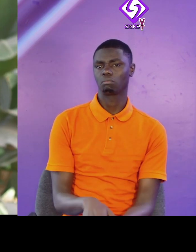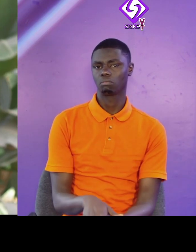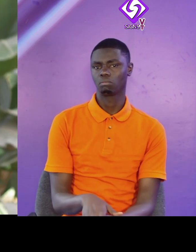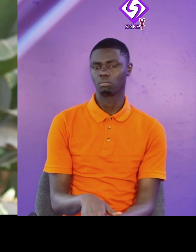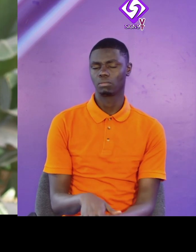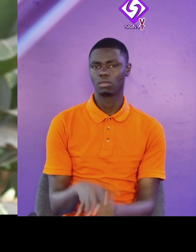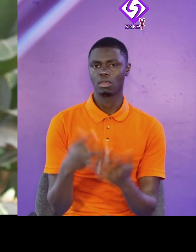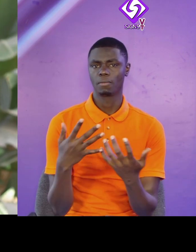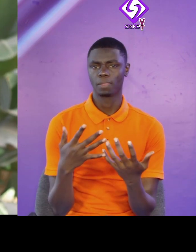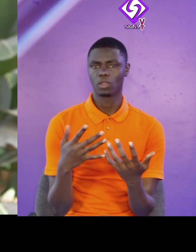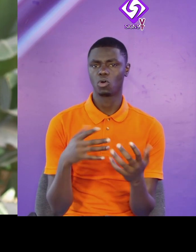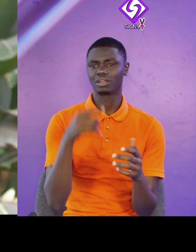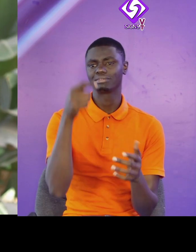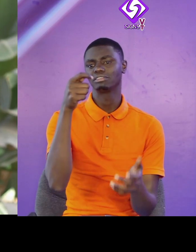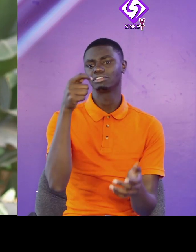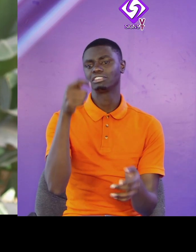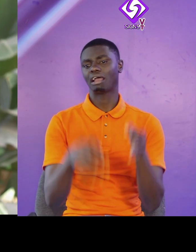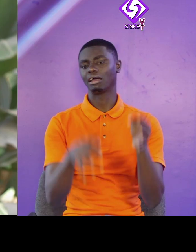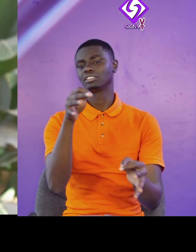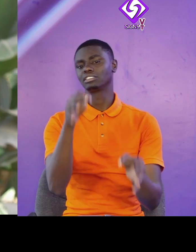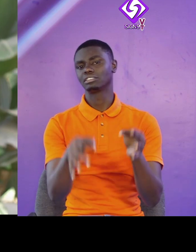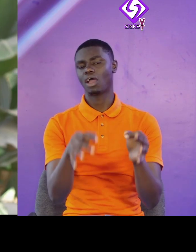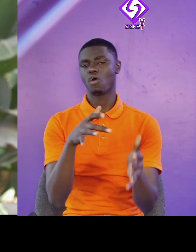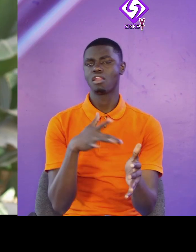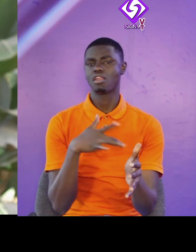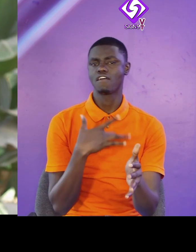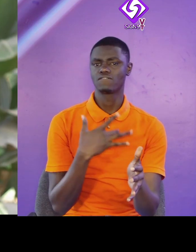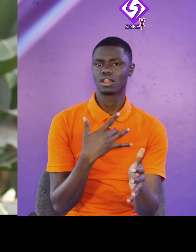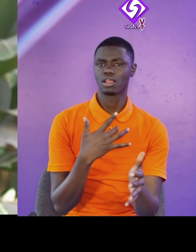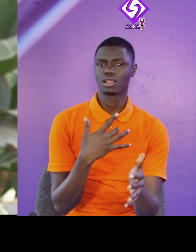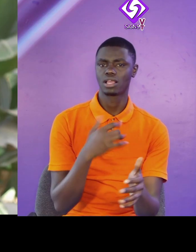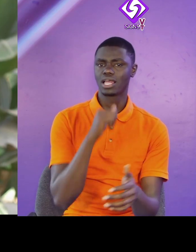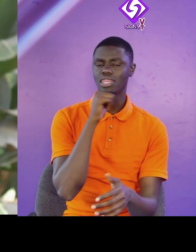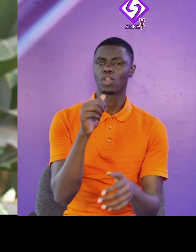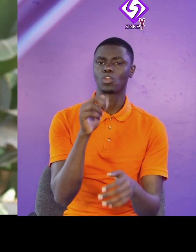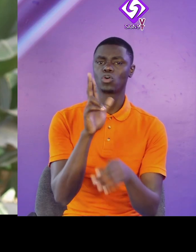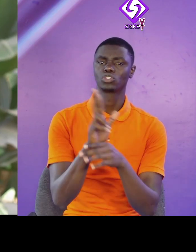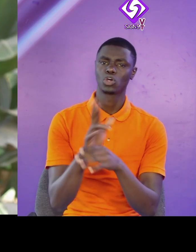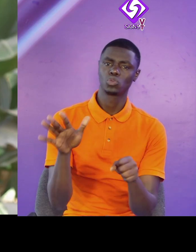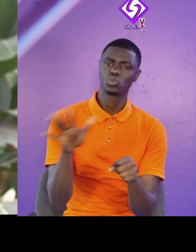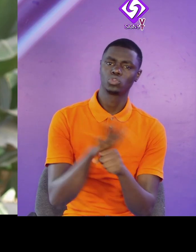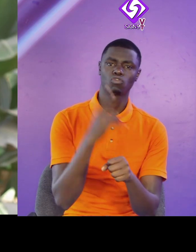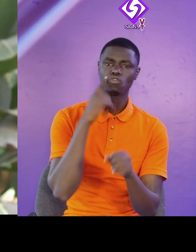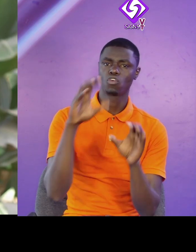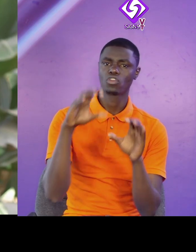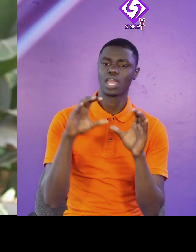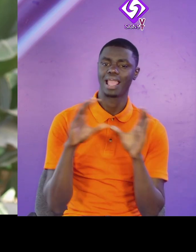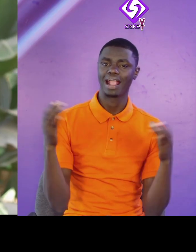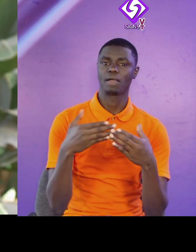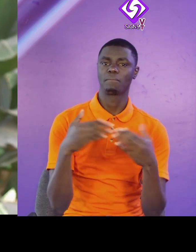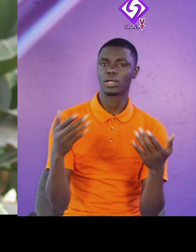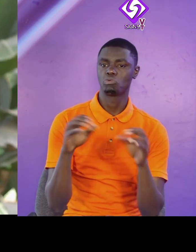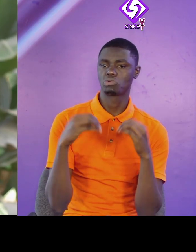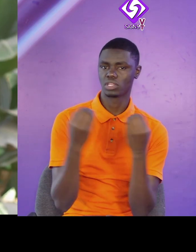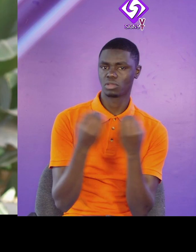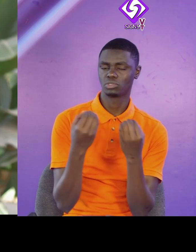judged and feeling that they are no longer useful for the company or the organization. So it's